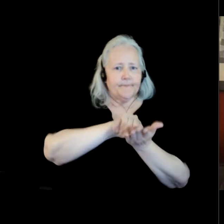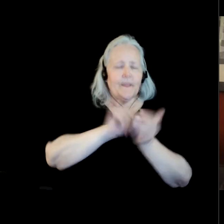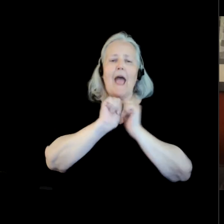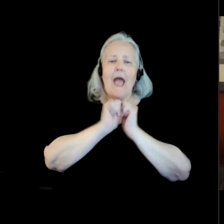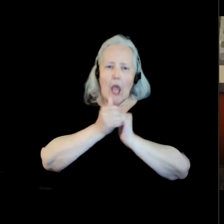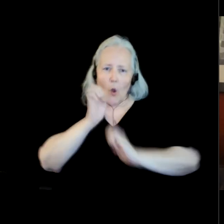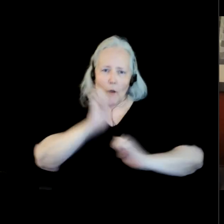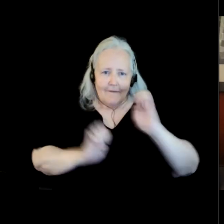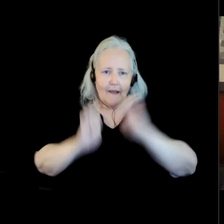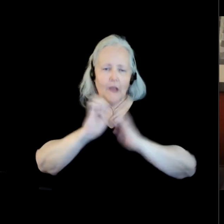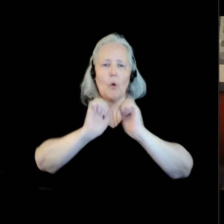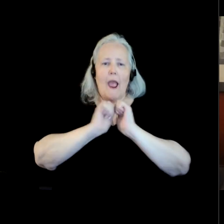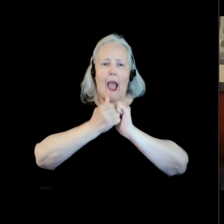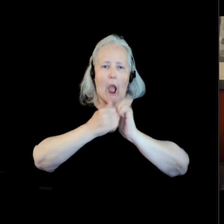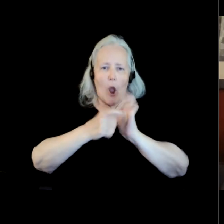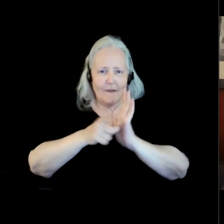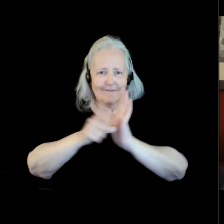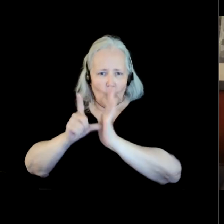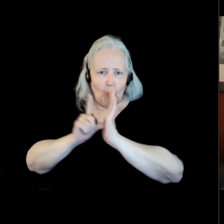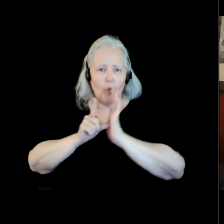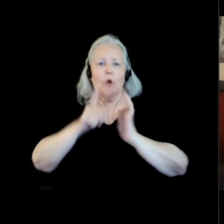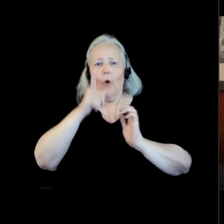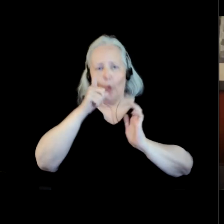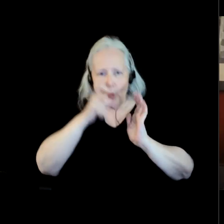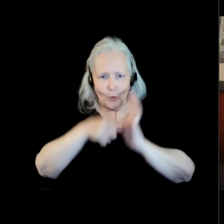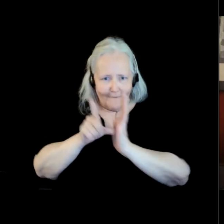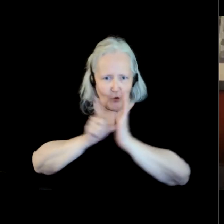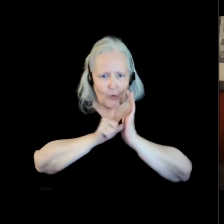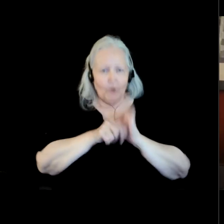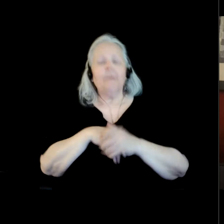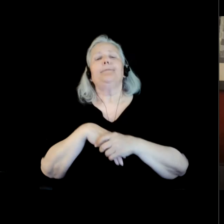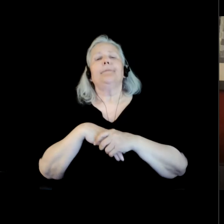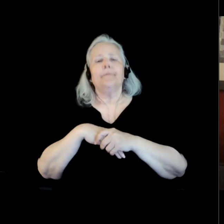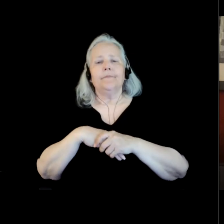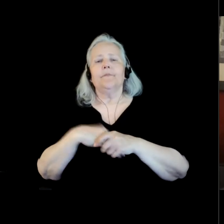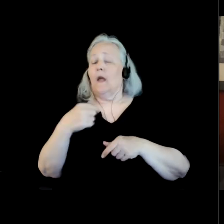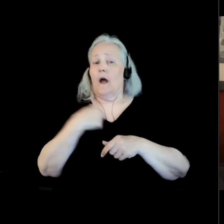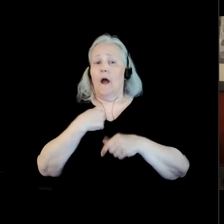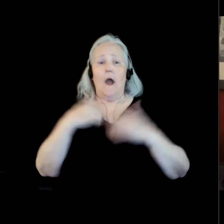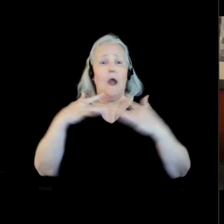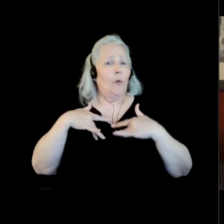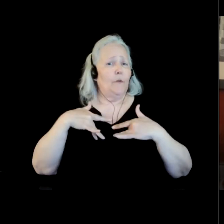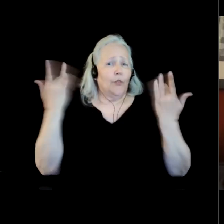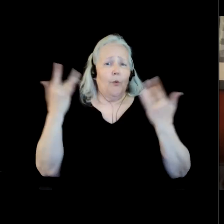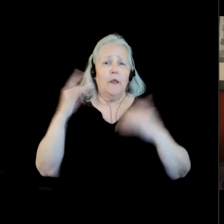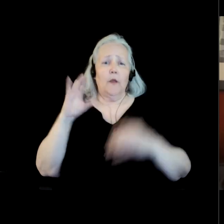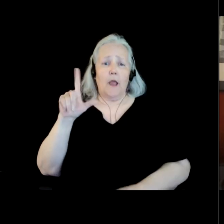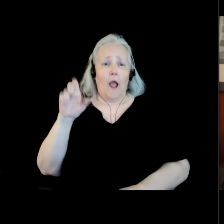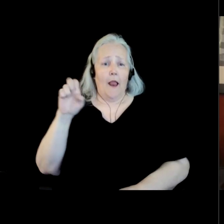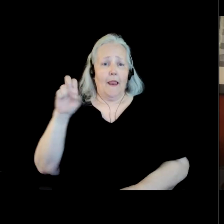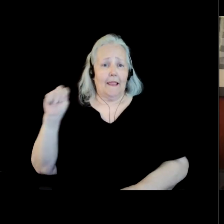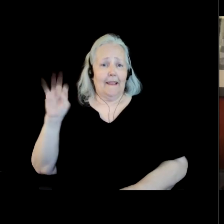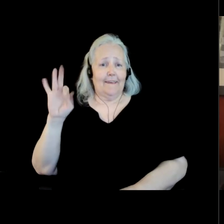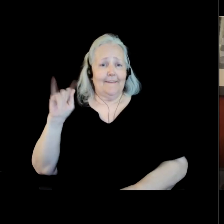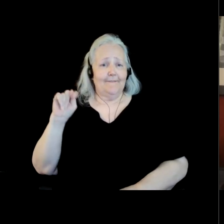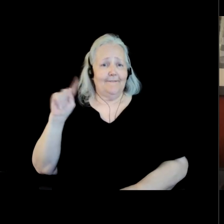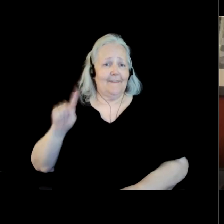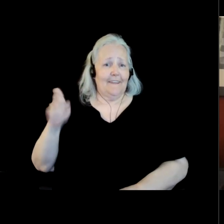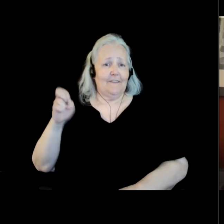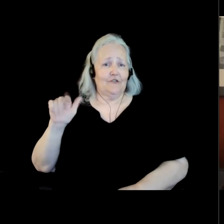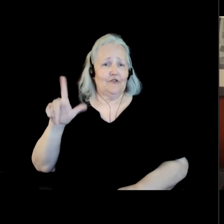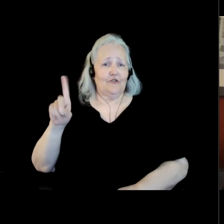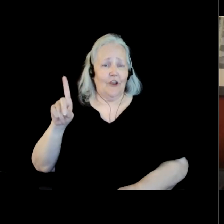on. And I was absolutely delighted when Colleen Fitzgerald agreed to come on board as